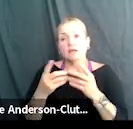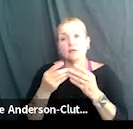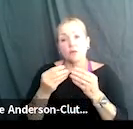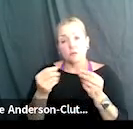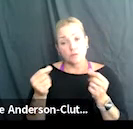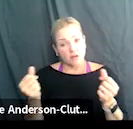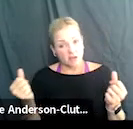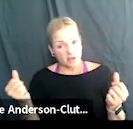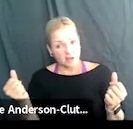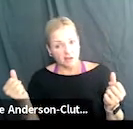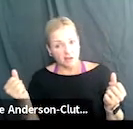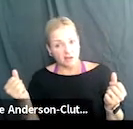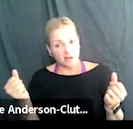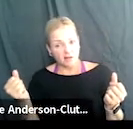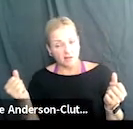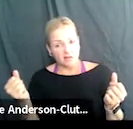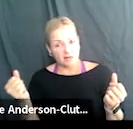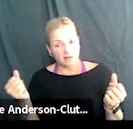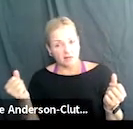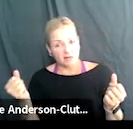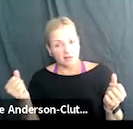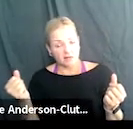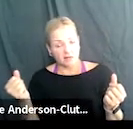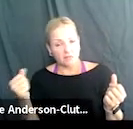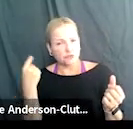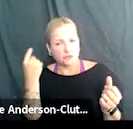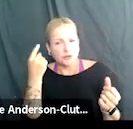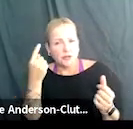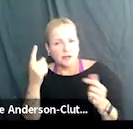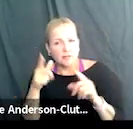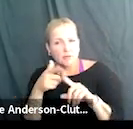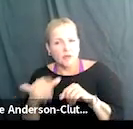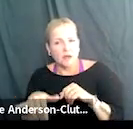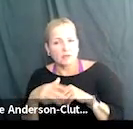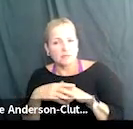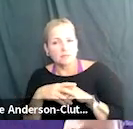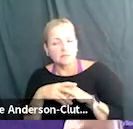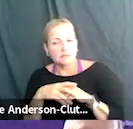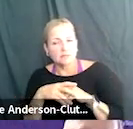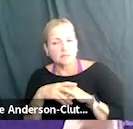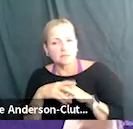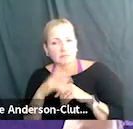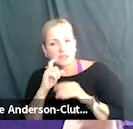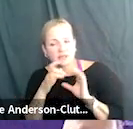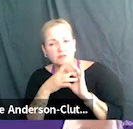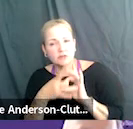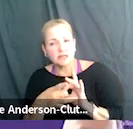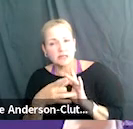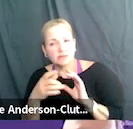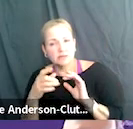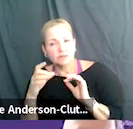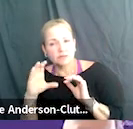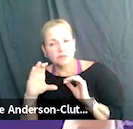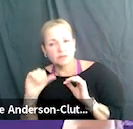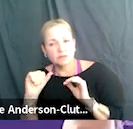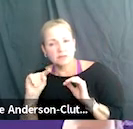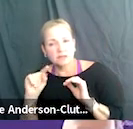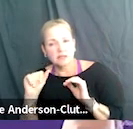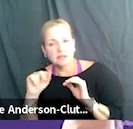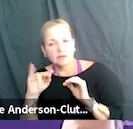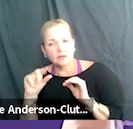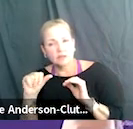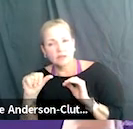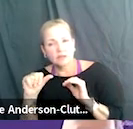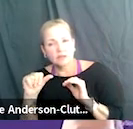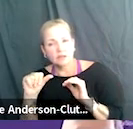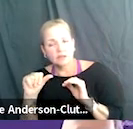fits with the waxing and waning natural history of OCD. But I don't know if we'd expect OCD to completely resolve, though,